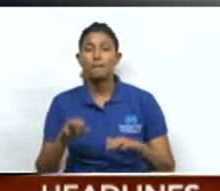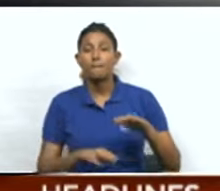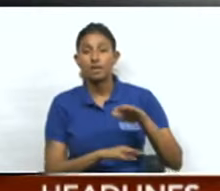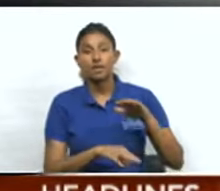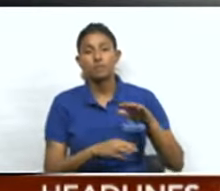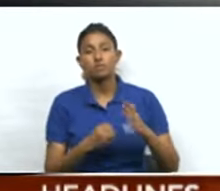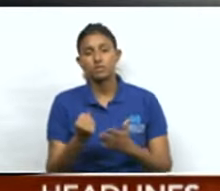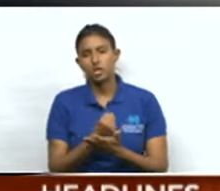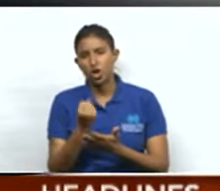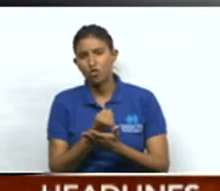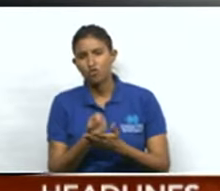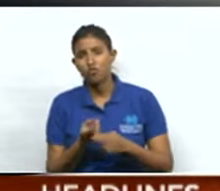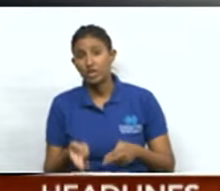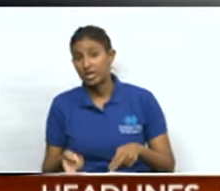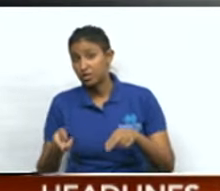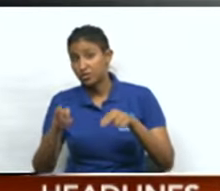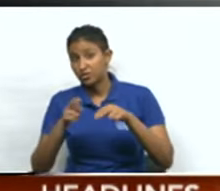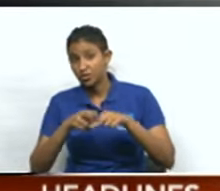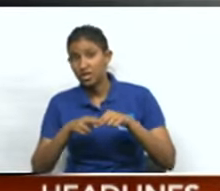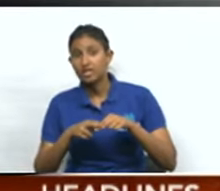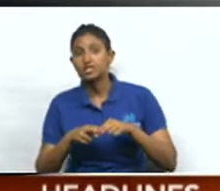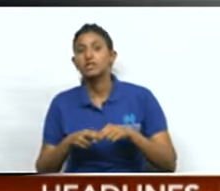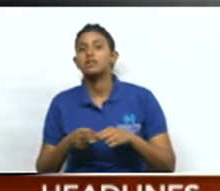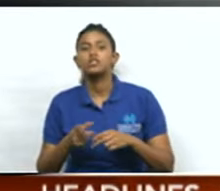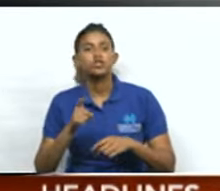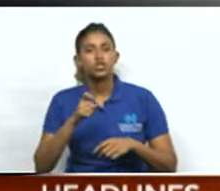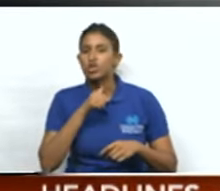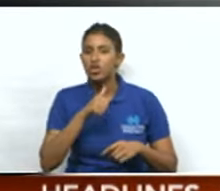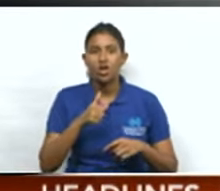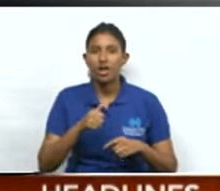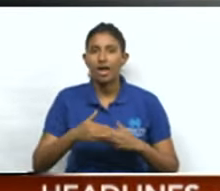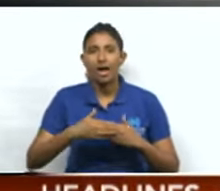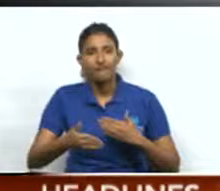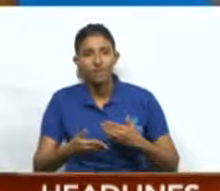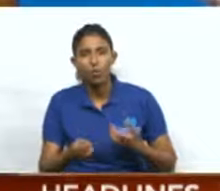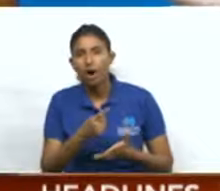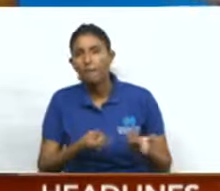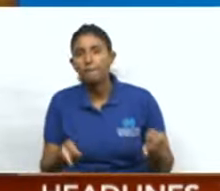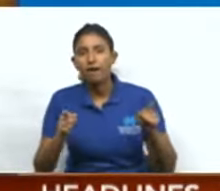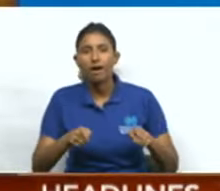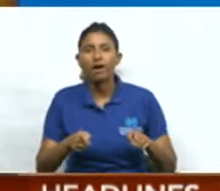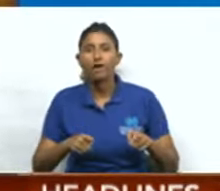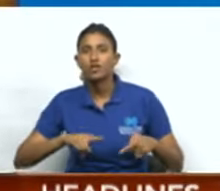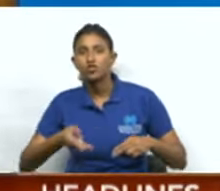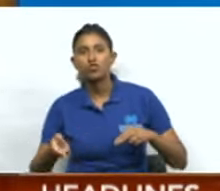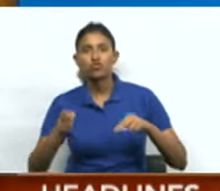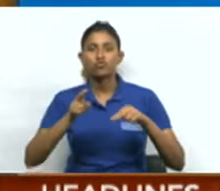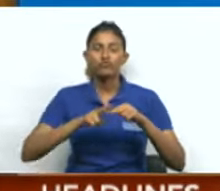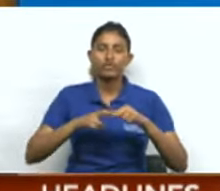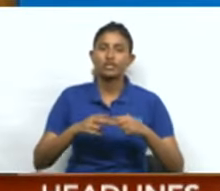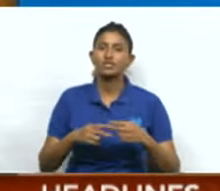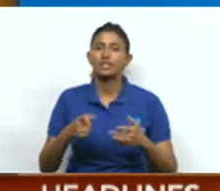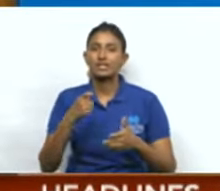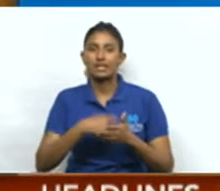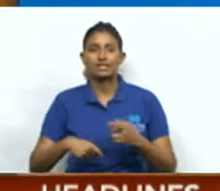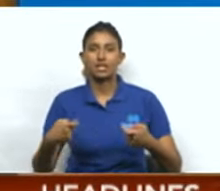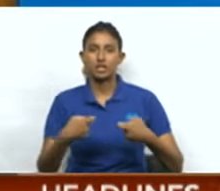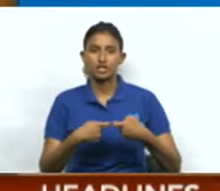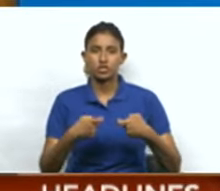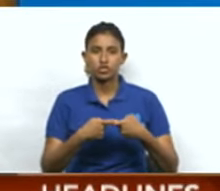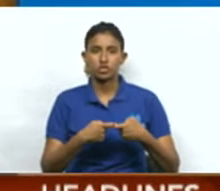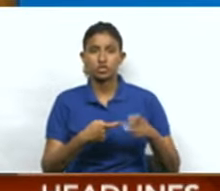not be diminished by the proposed electricity rates. That's according to Finance Minister Colm Himbert, who was asked to respond to concerns about minimum